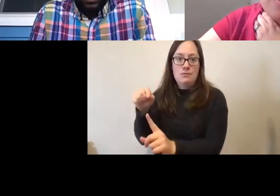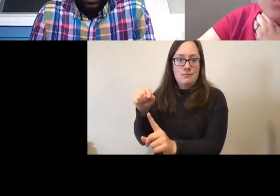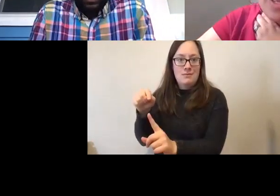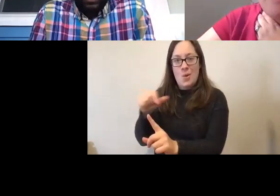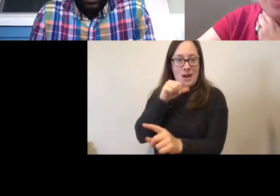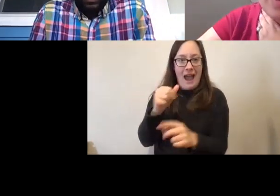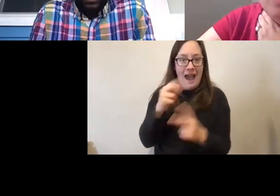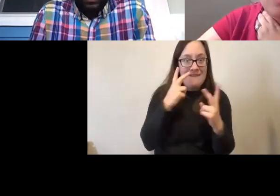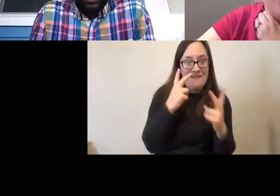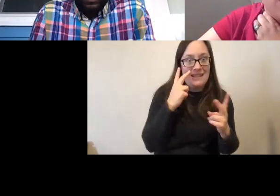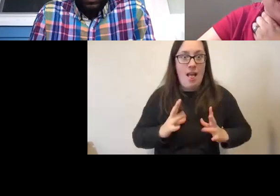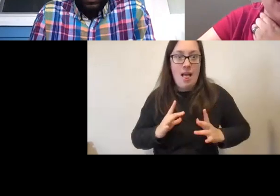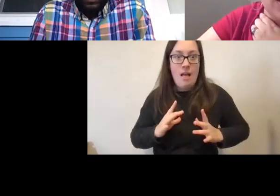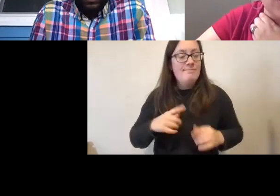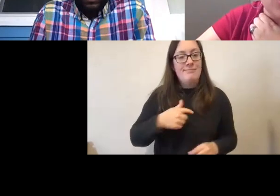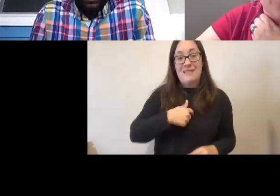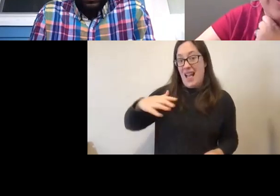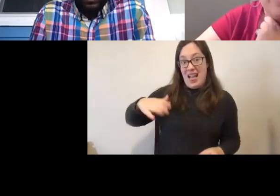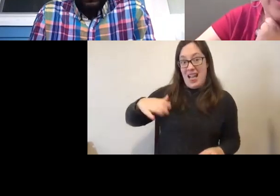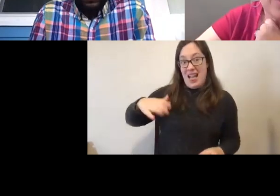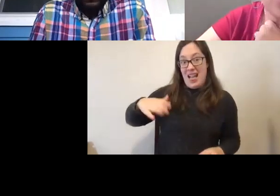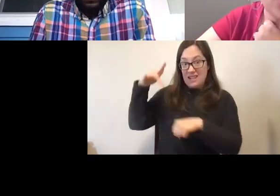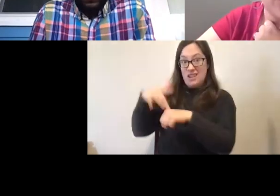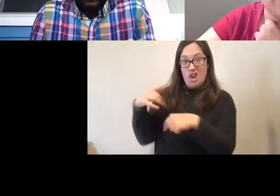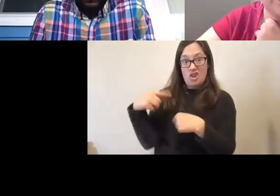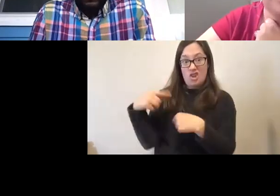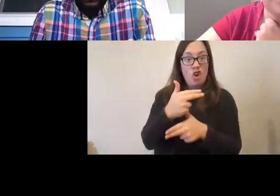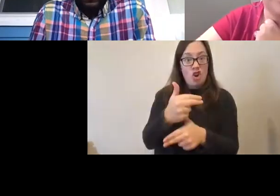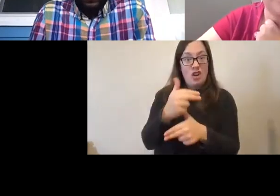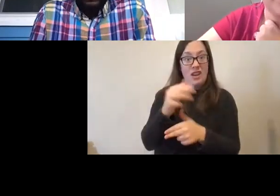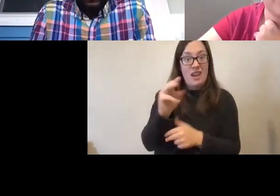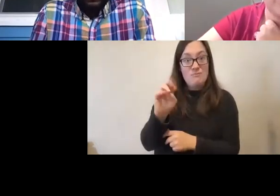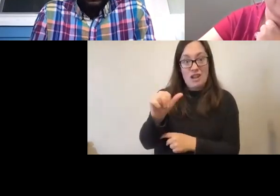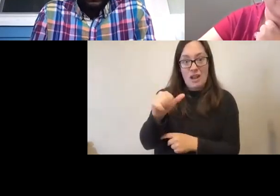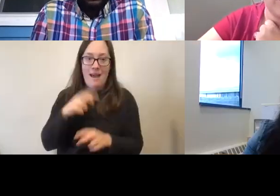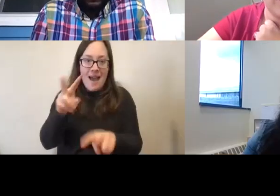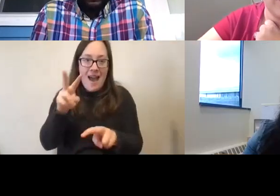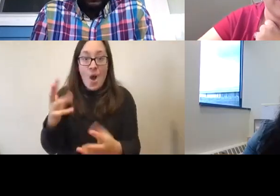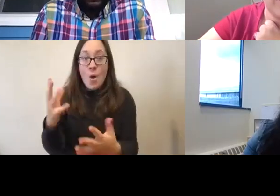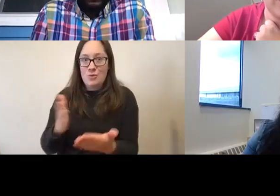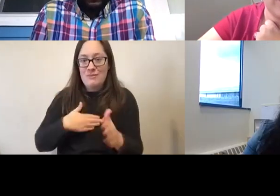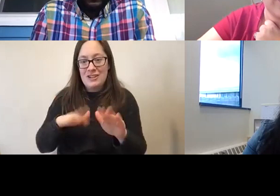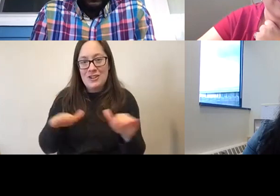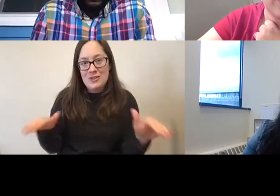since Maria happened, but I do look forward to going and bringing my children.